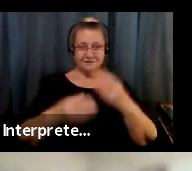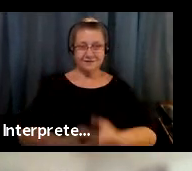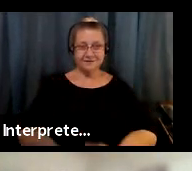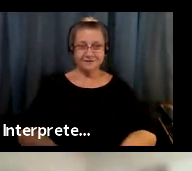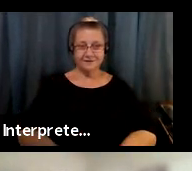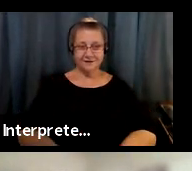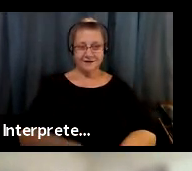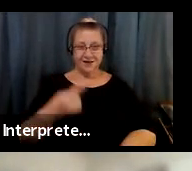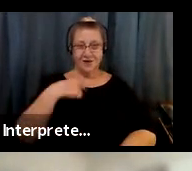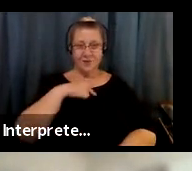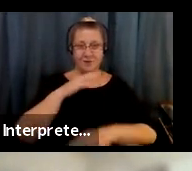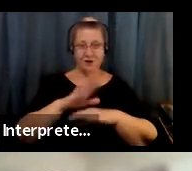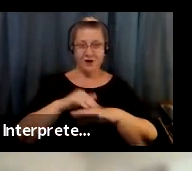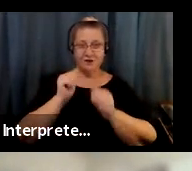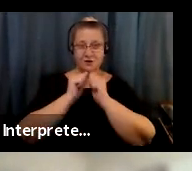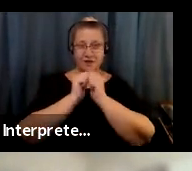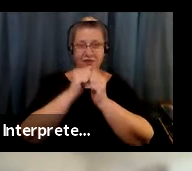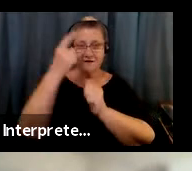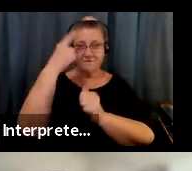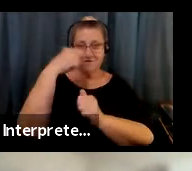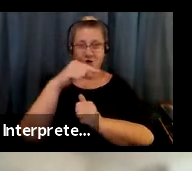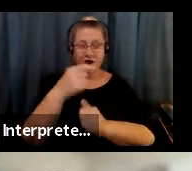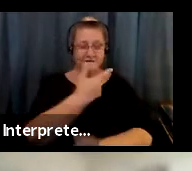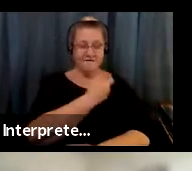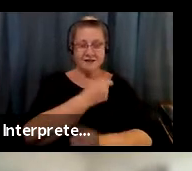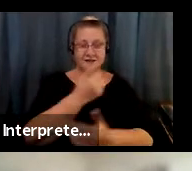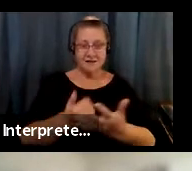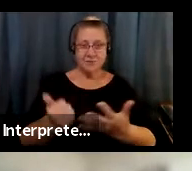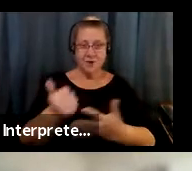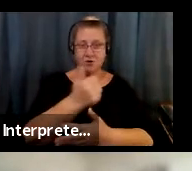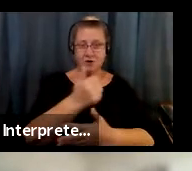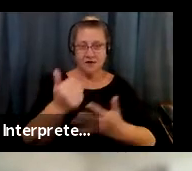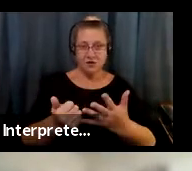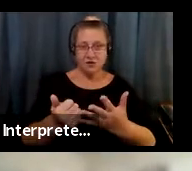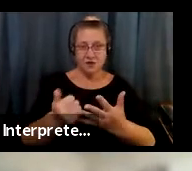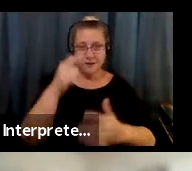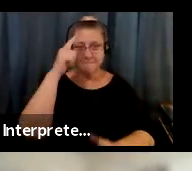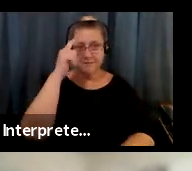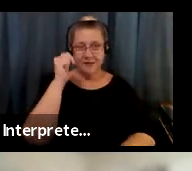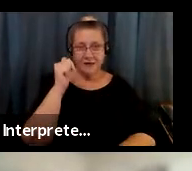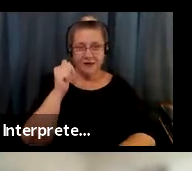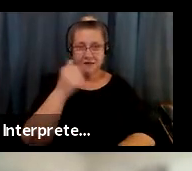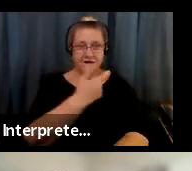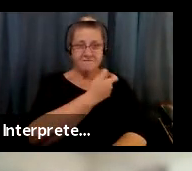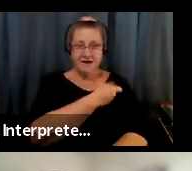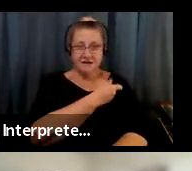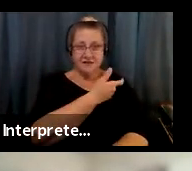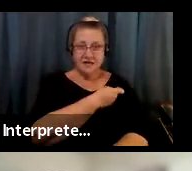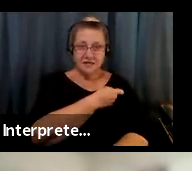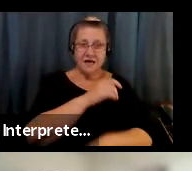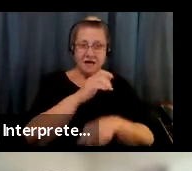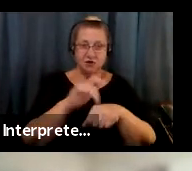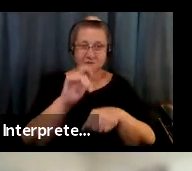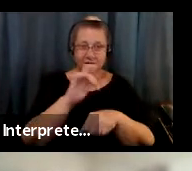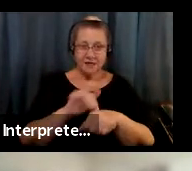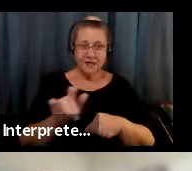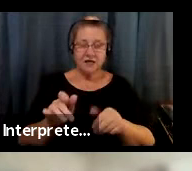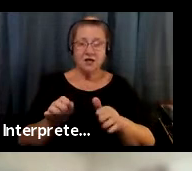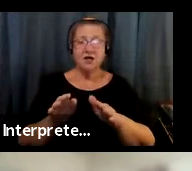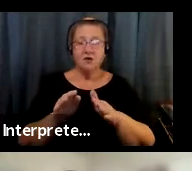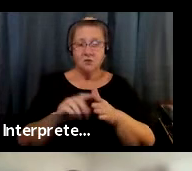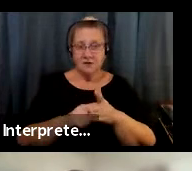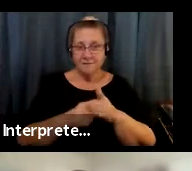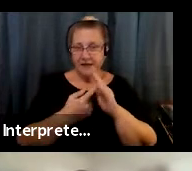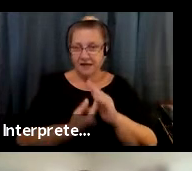We were called together for vaccine prioritization because basic eligibility is the gateway to vaccination, but it didn't mean that gateway